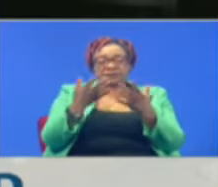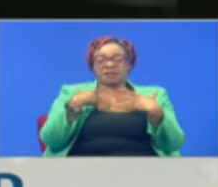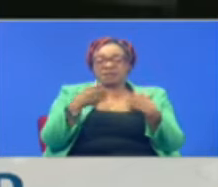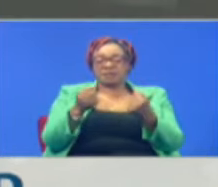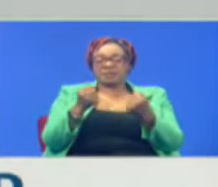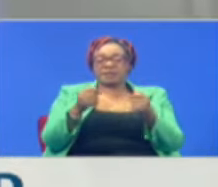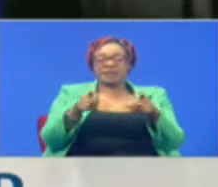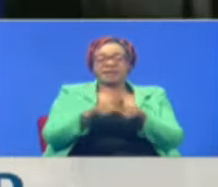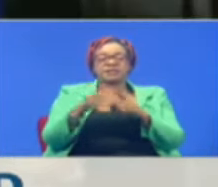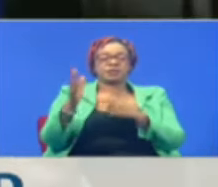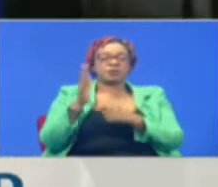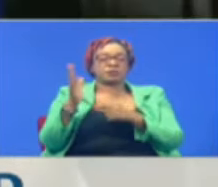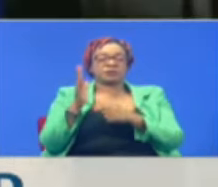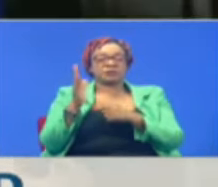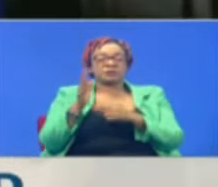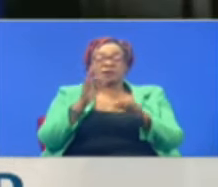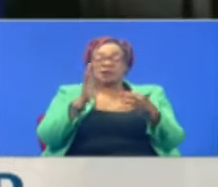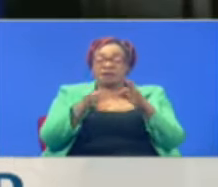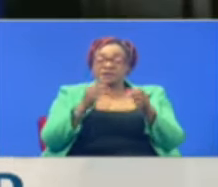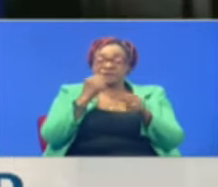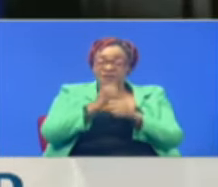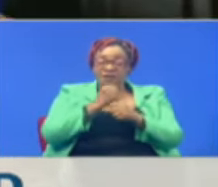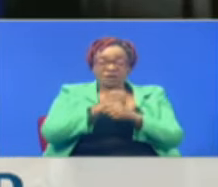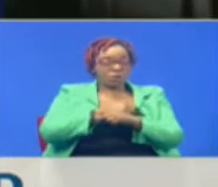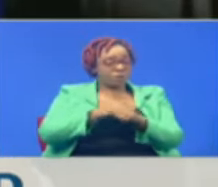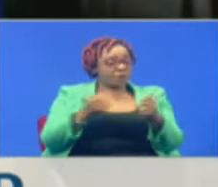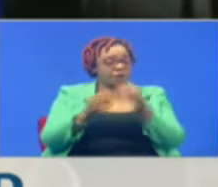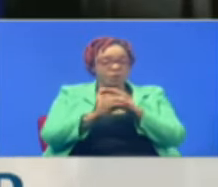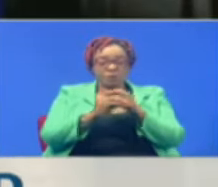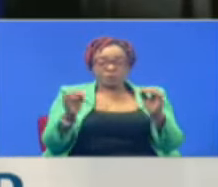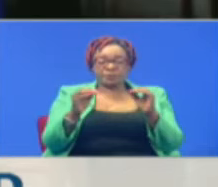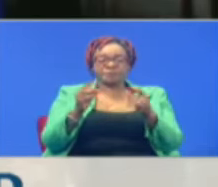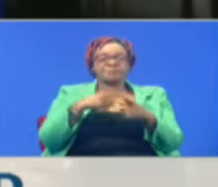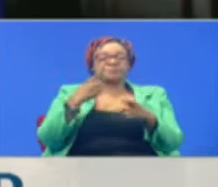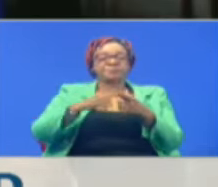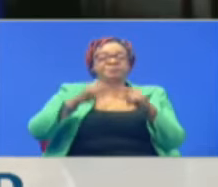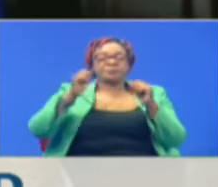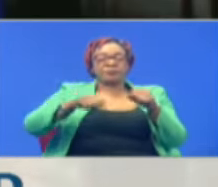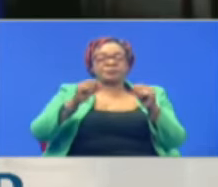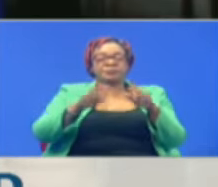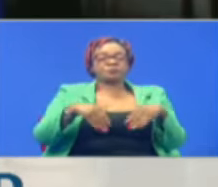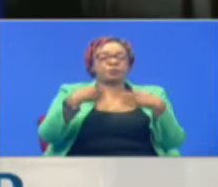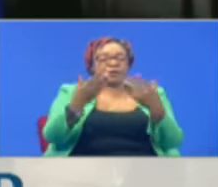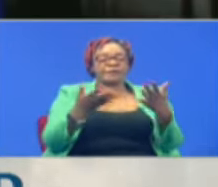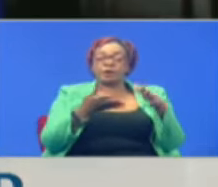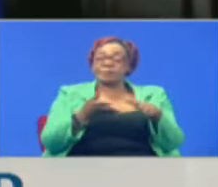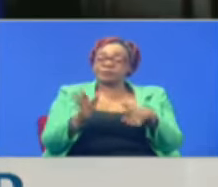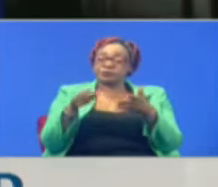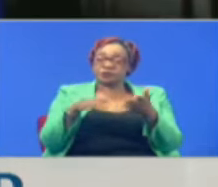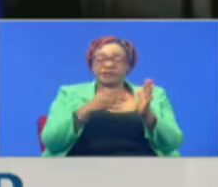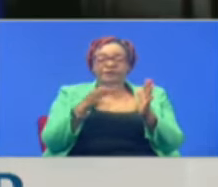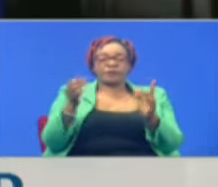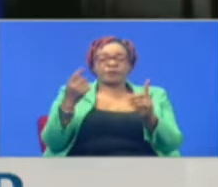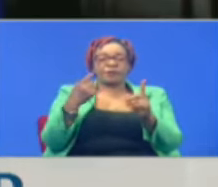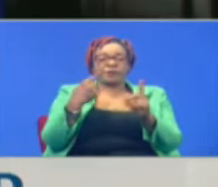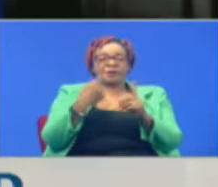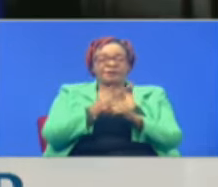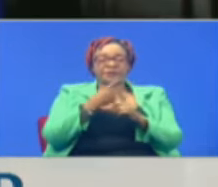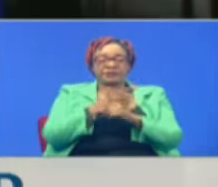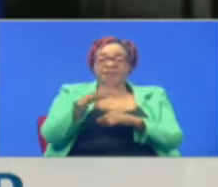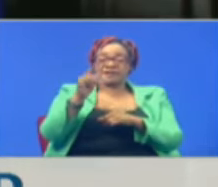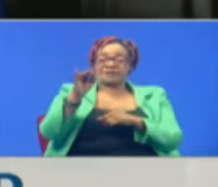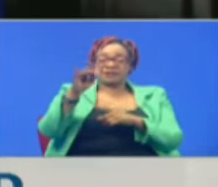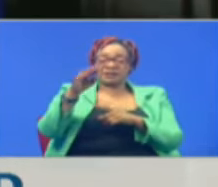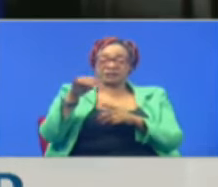even security. If it is not done, then you will suddenly give an opportunity for deepening a divide, which